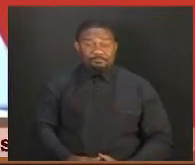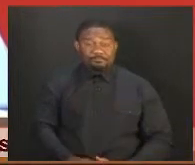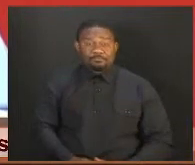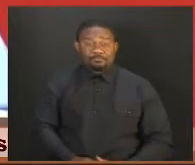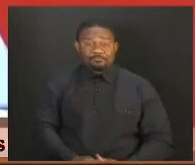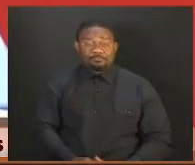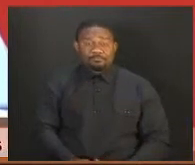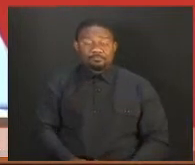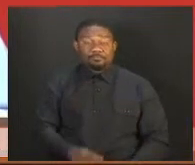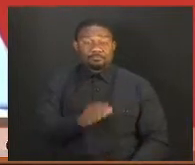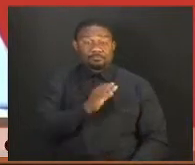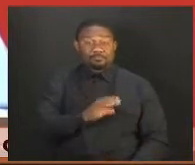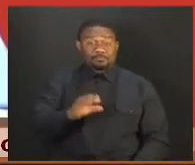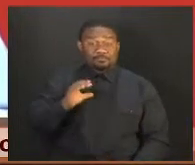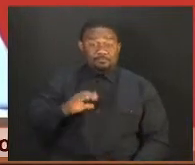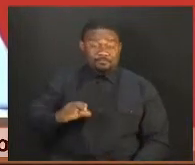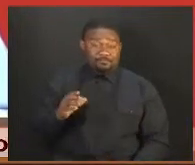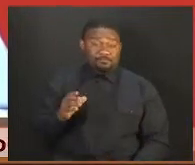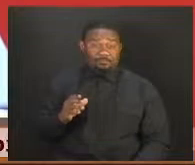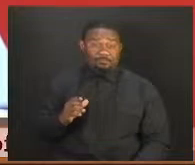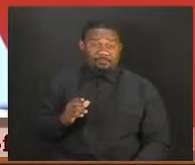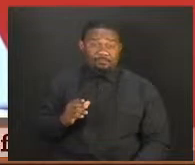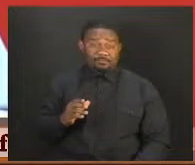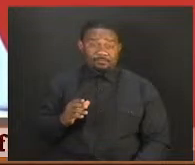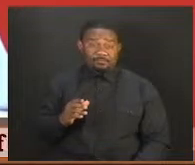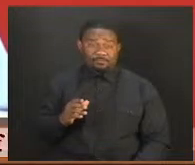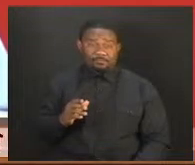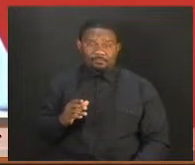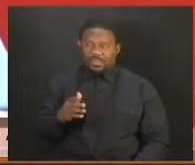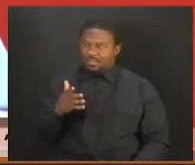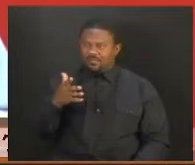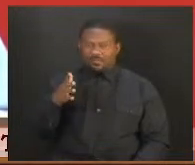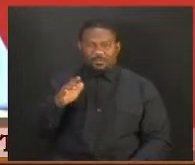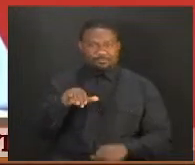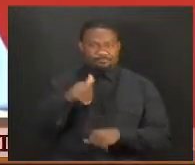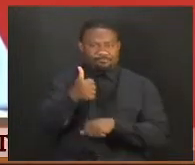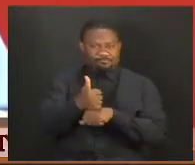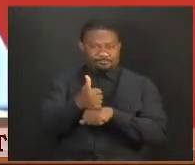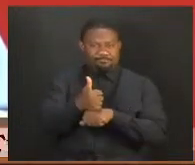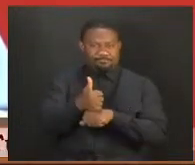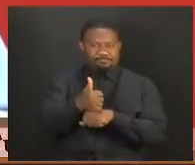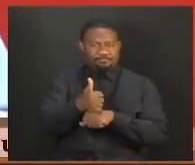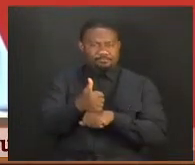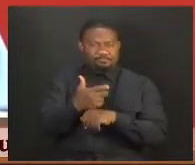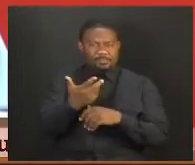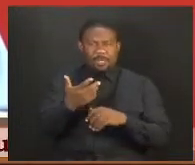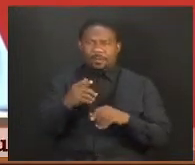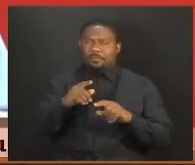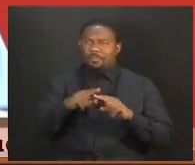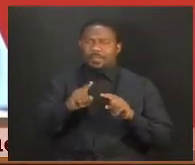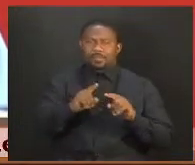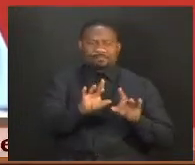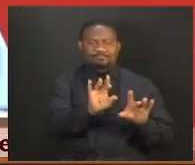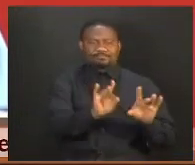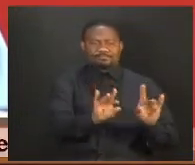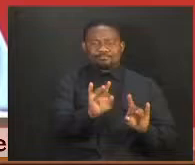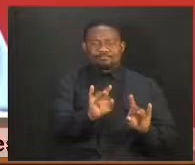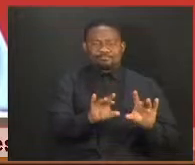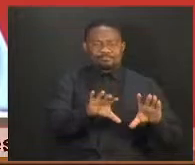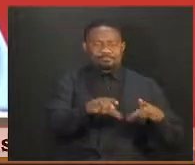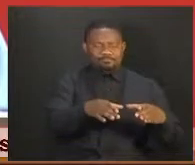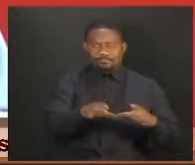the committees by law are established. It's only the composition that we're